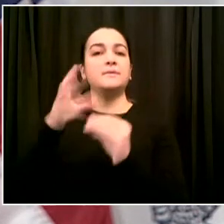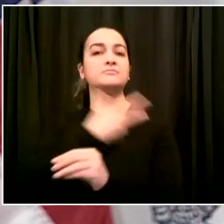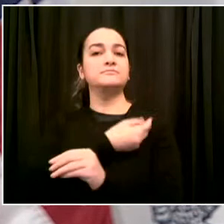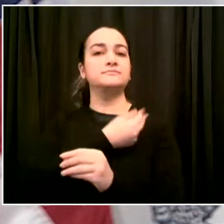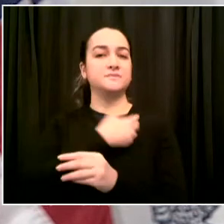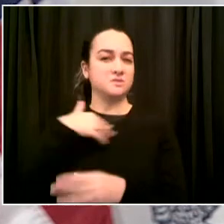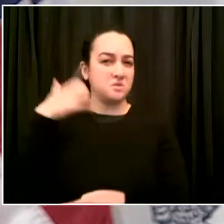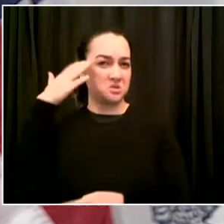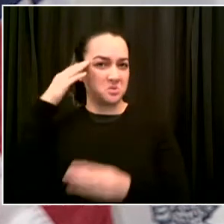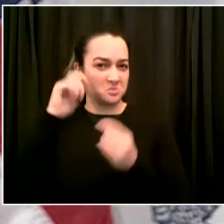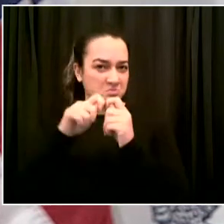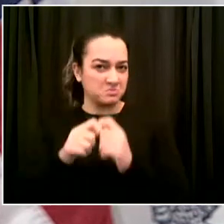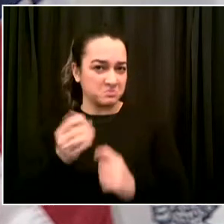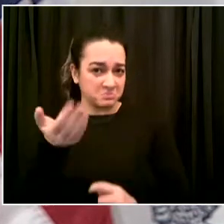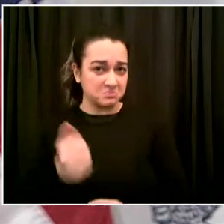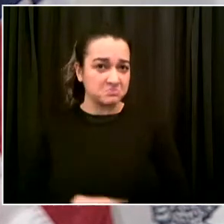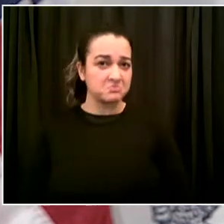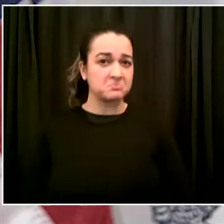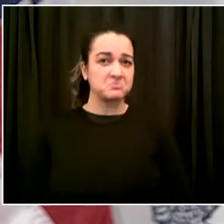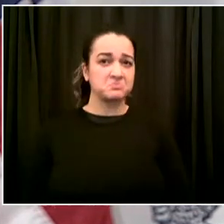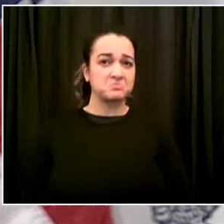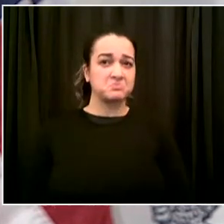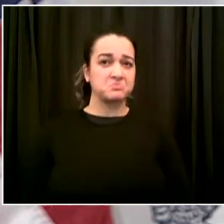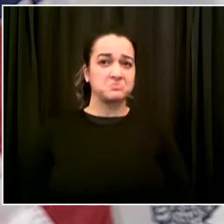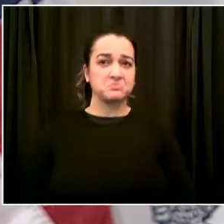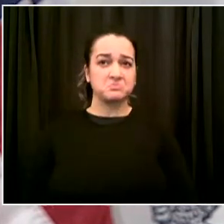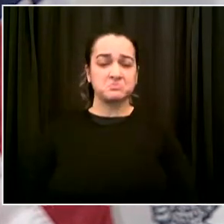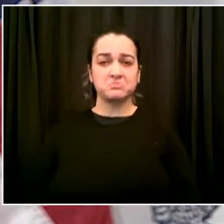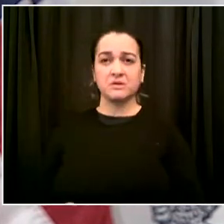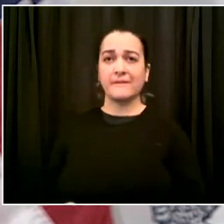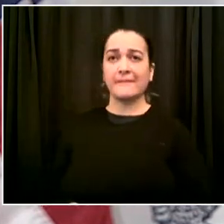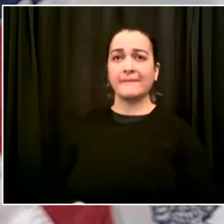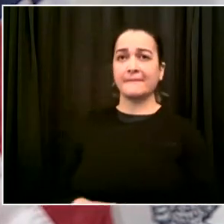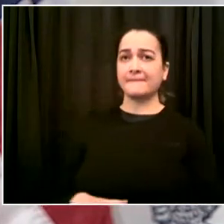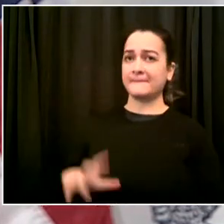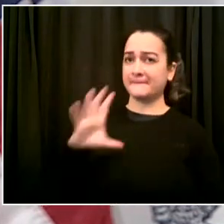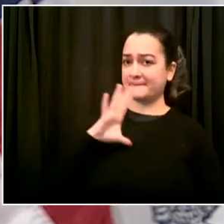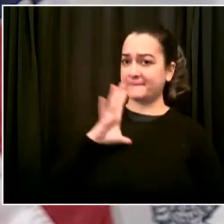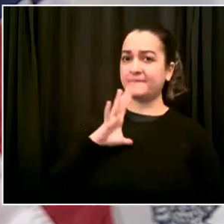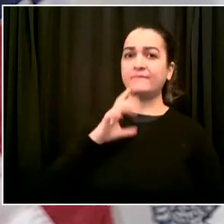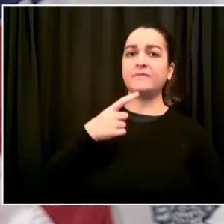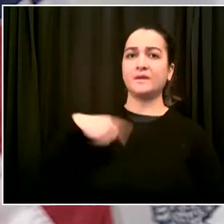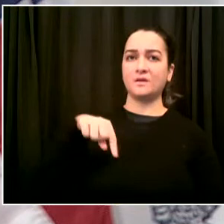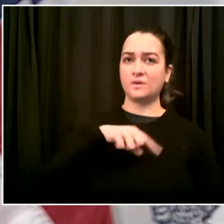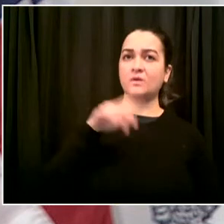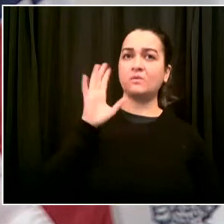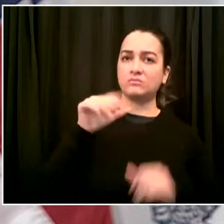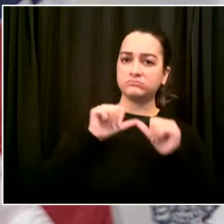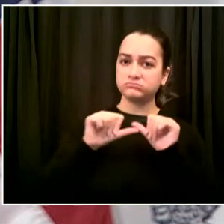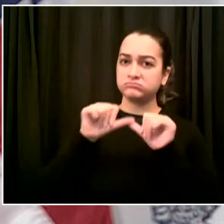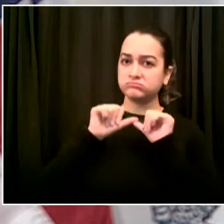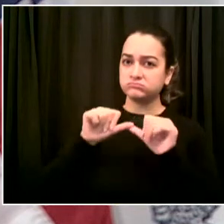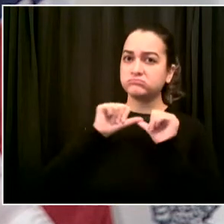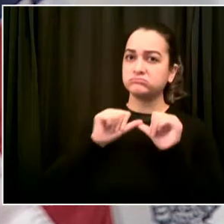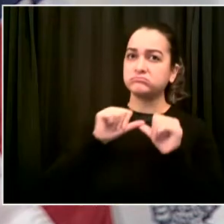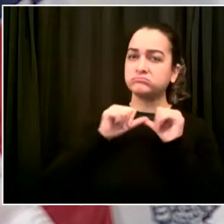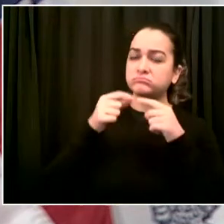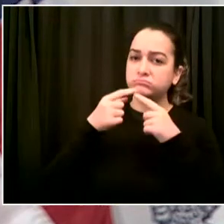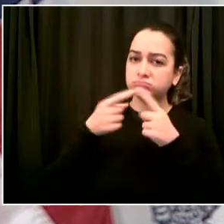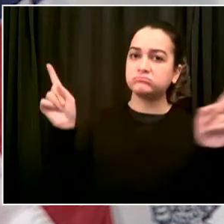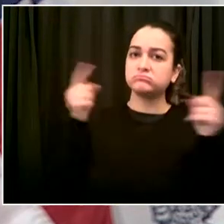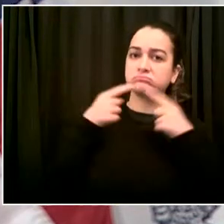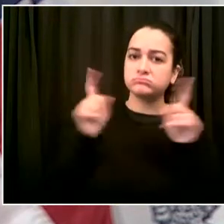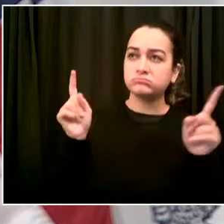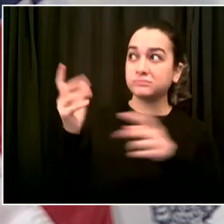more breakouts and more pieces of the population. As I said, I also want to start getting things down to the zip code level and to the vaccination site level. So it